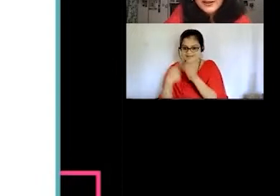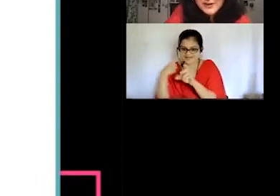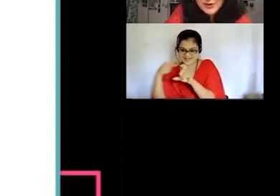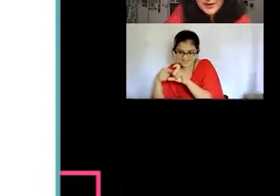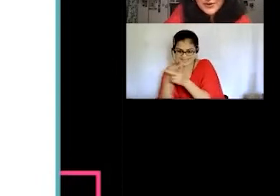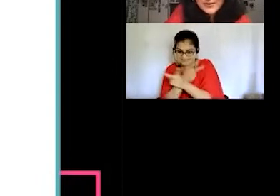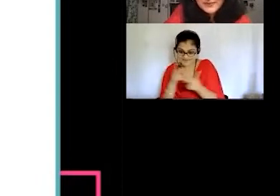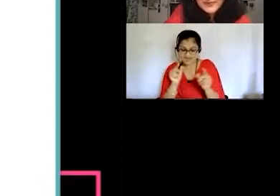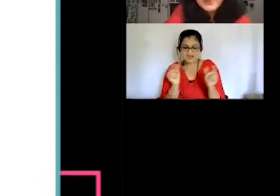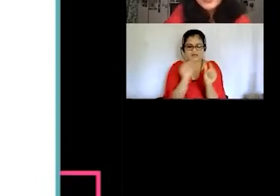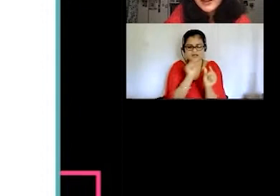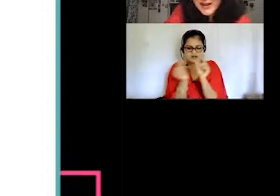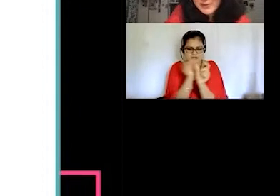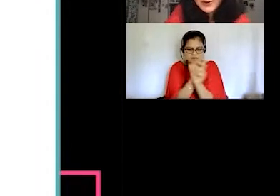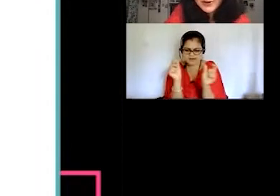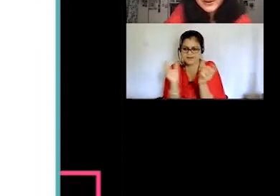musical